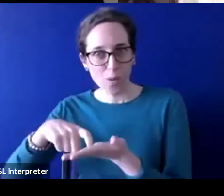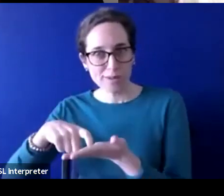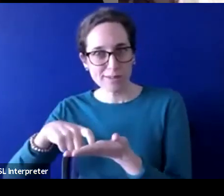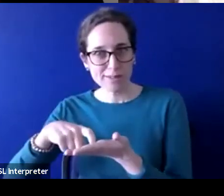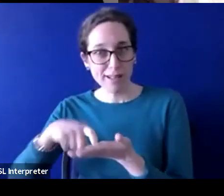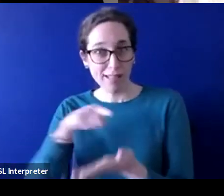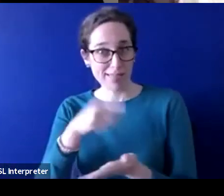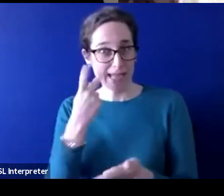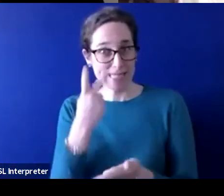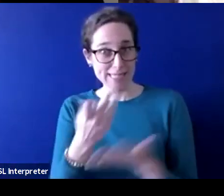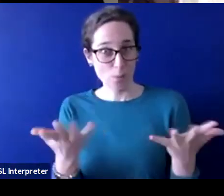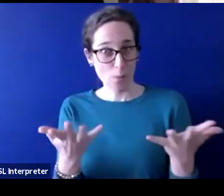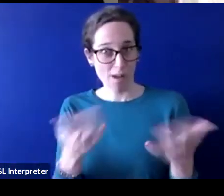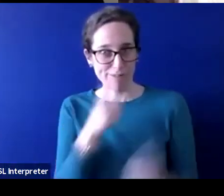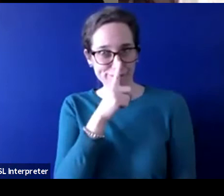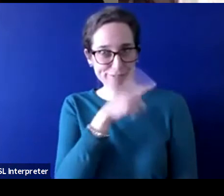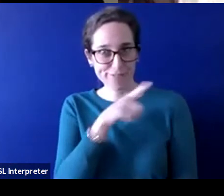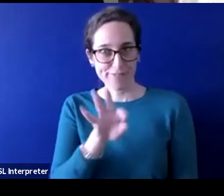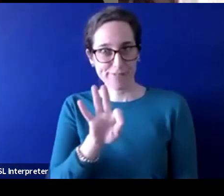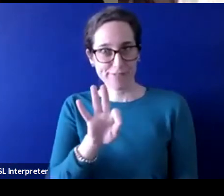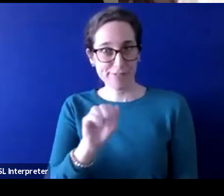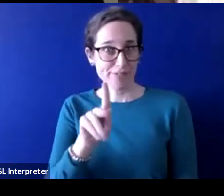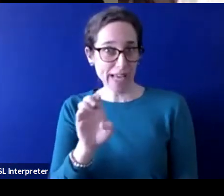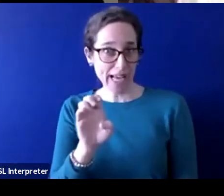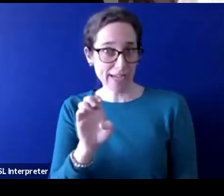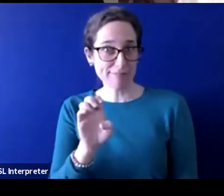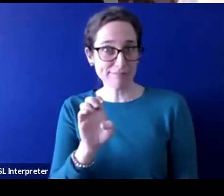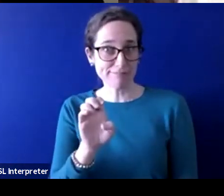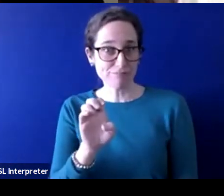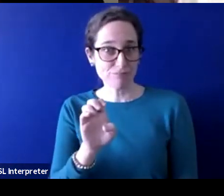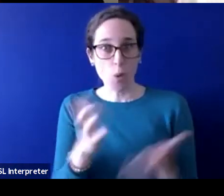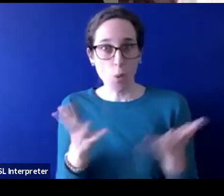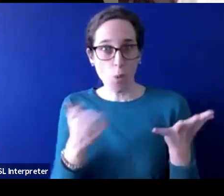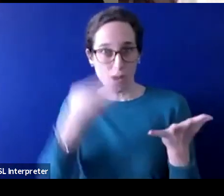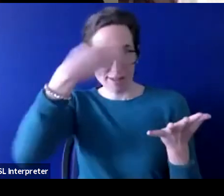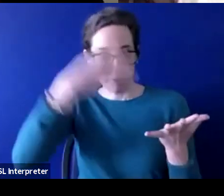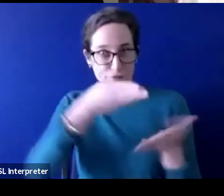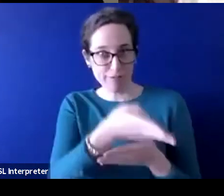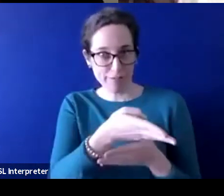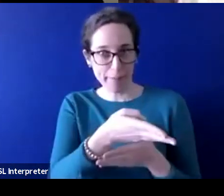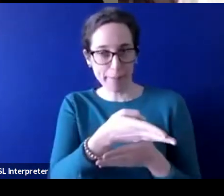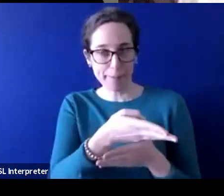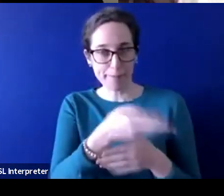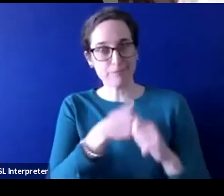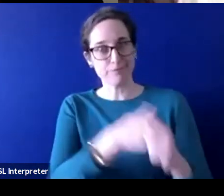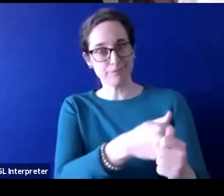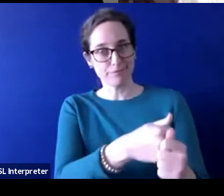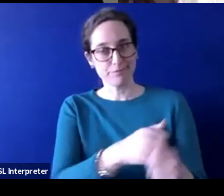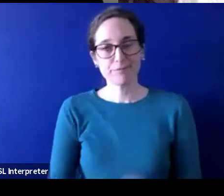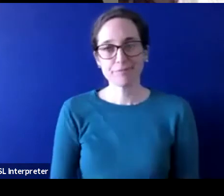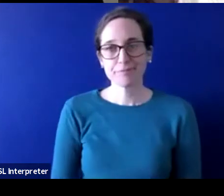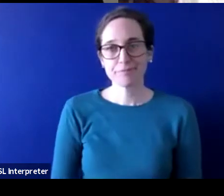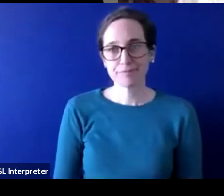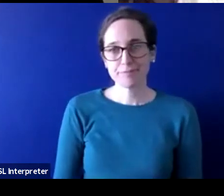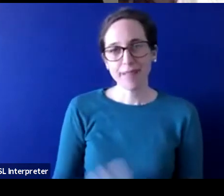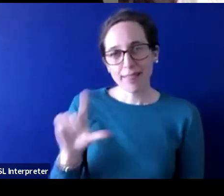only see what is thrown in, that's shown in front of them. So do you think, and it's an interesting